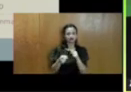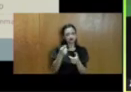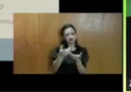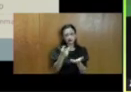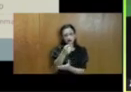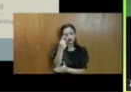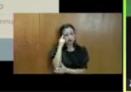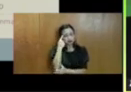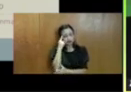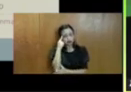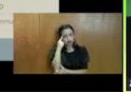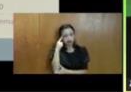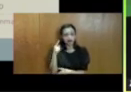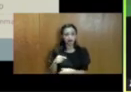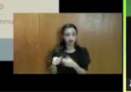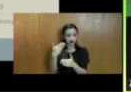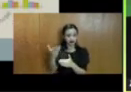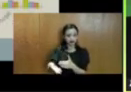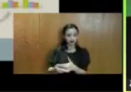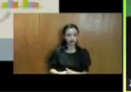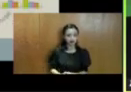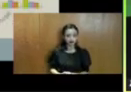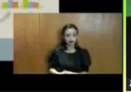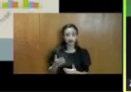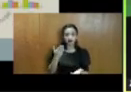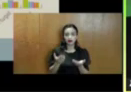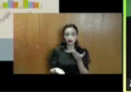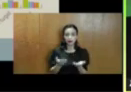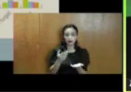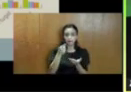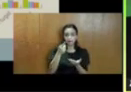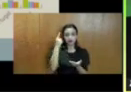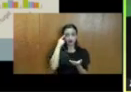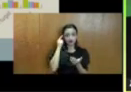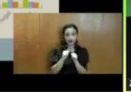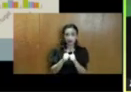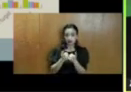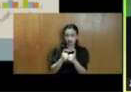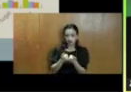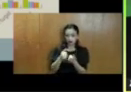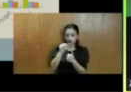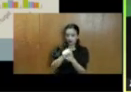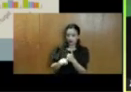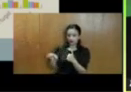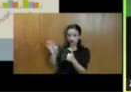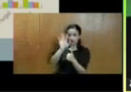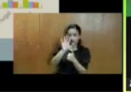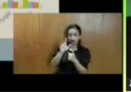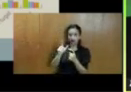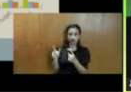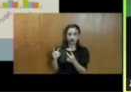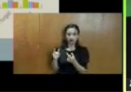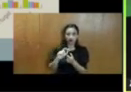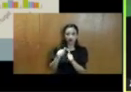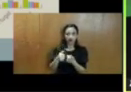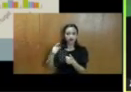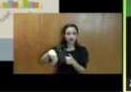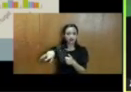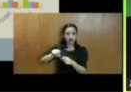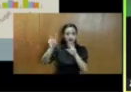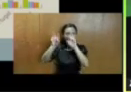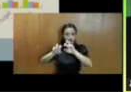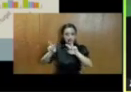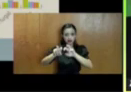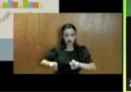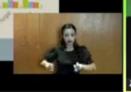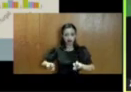wondering, next, please. You're probably wondering how well ASEAN countries are doing in research on artificial intelligence